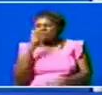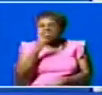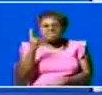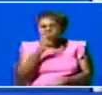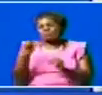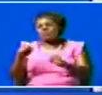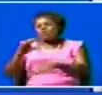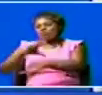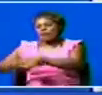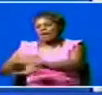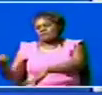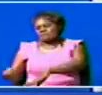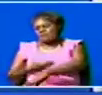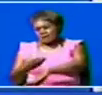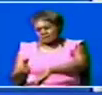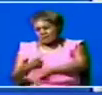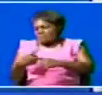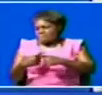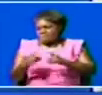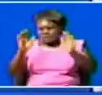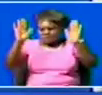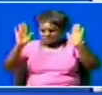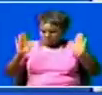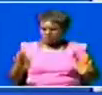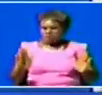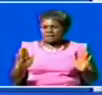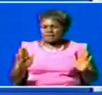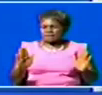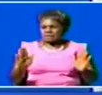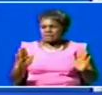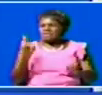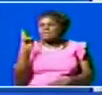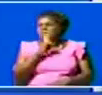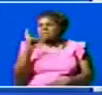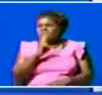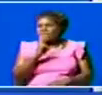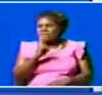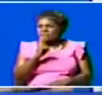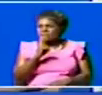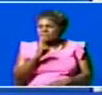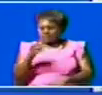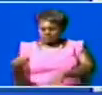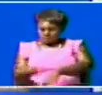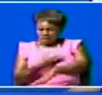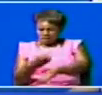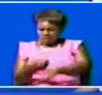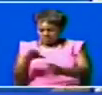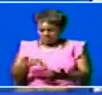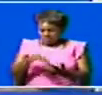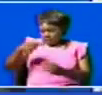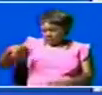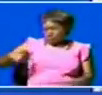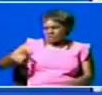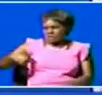your chances of getting cancers are high. Mm-hmm. But the most important significant risk factor for for cancer, especially breast